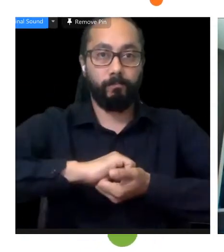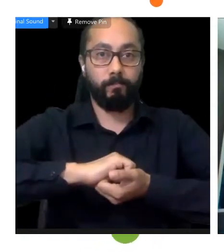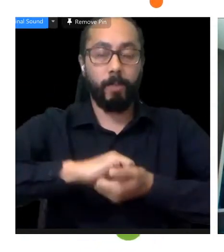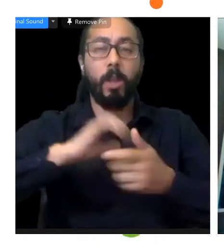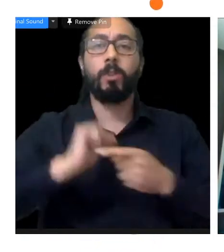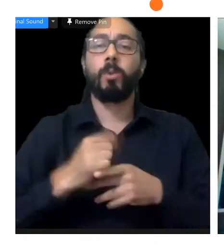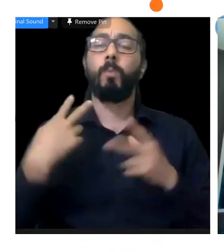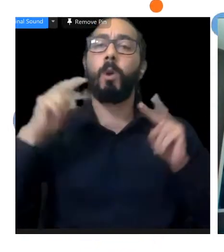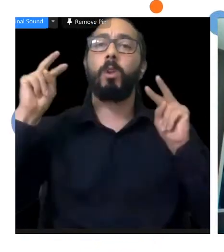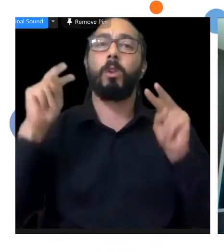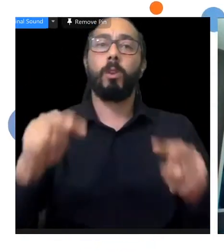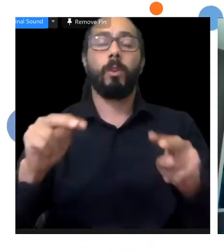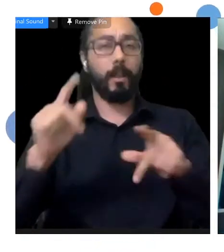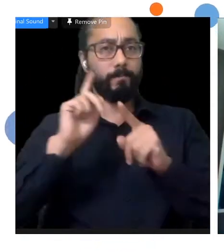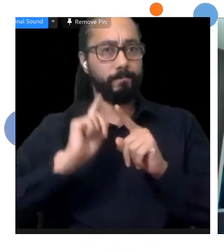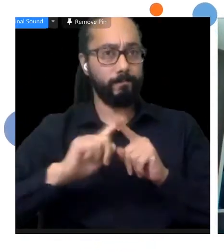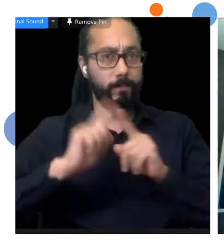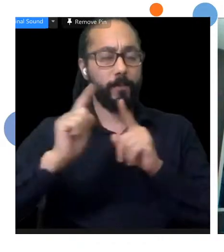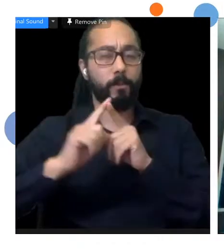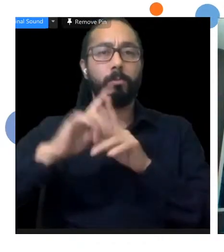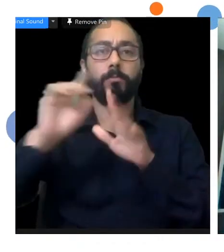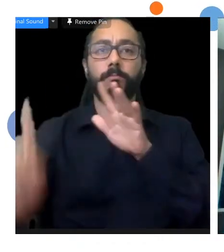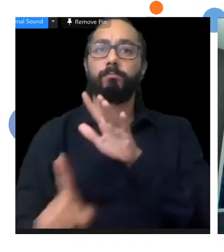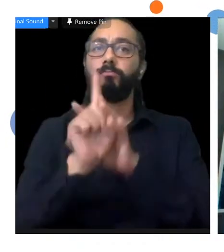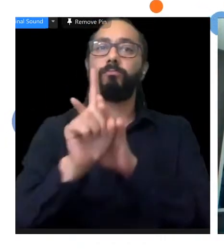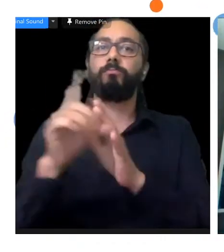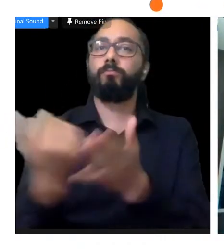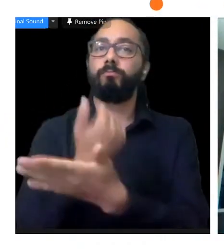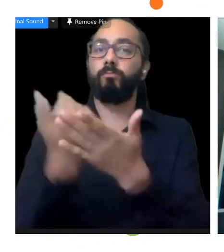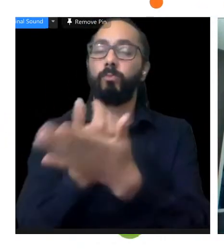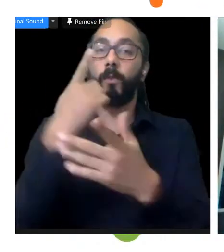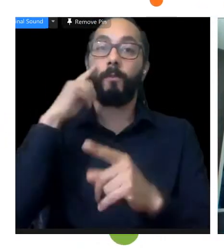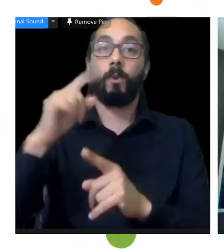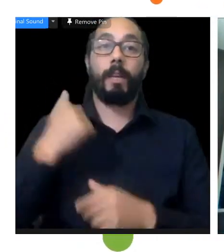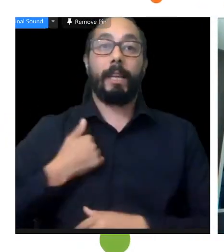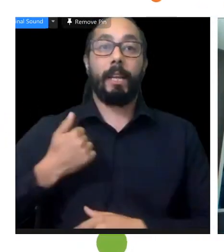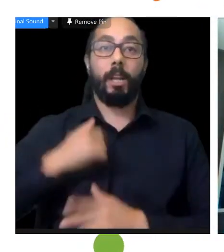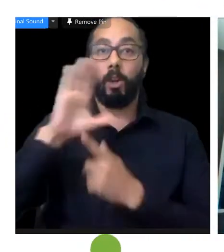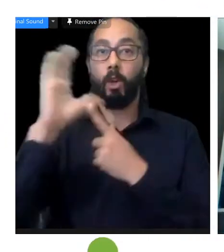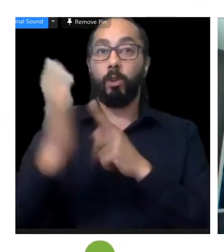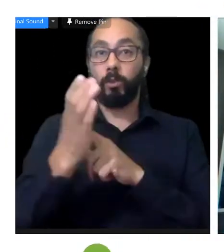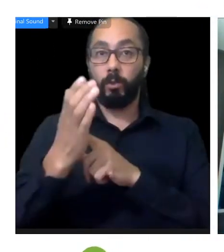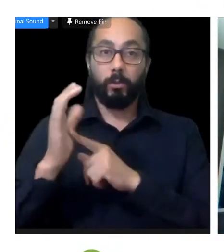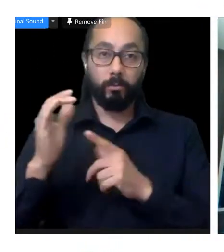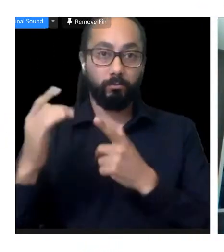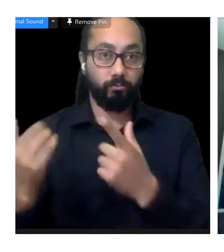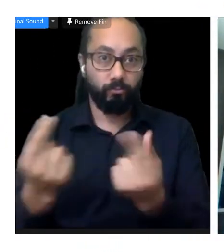Canadian culture goers. Following Nick's presentation, we'll have a national response panel